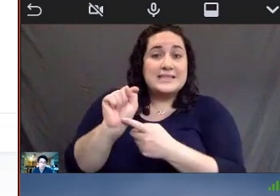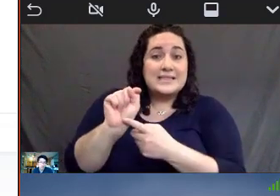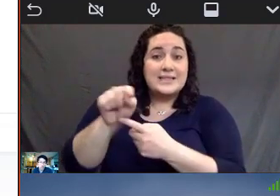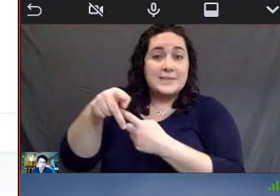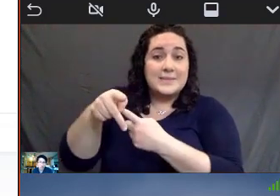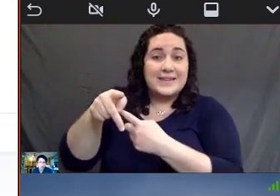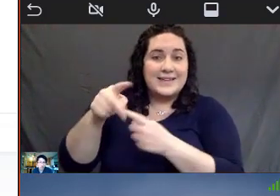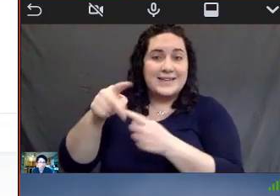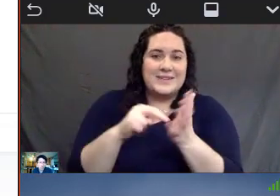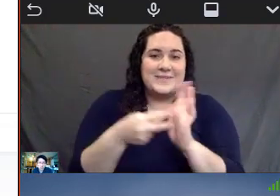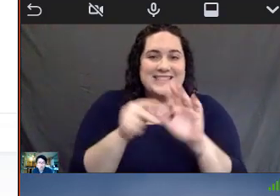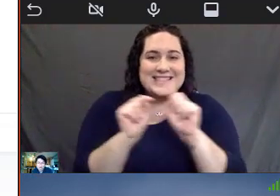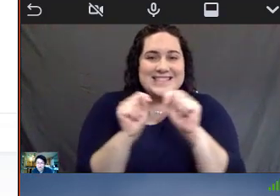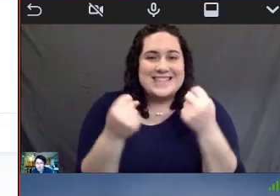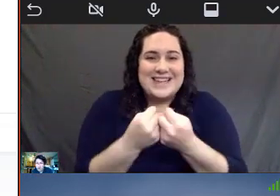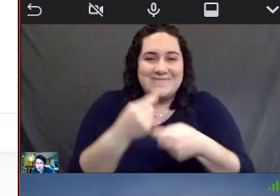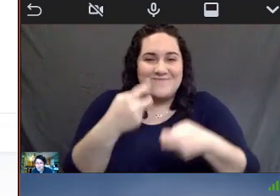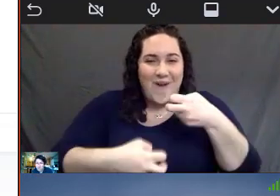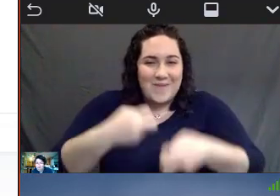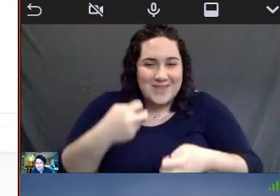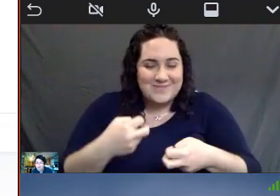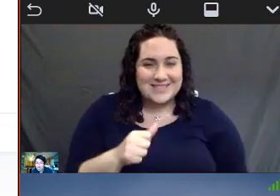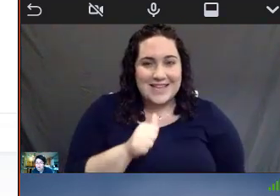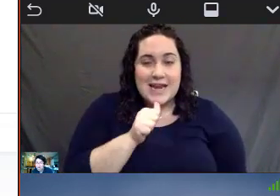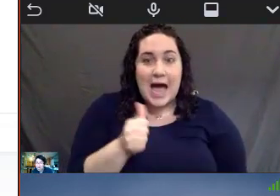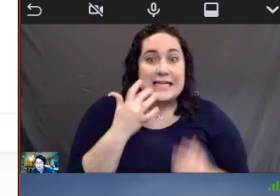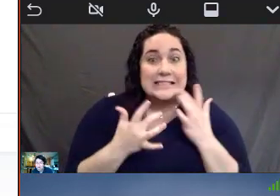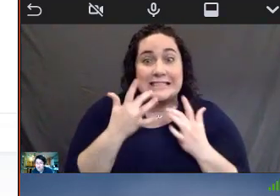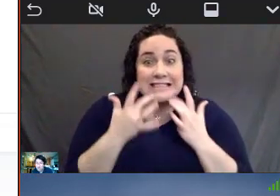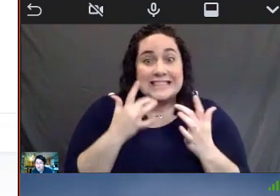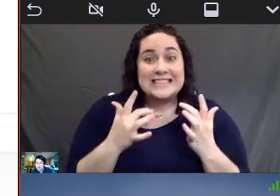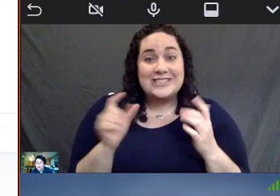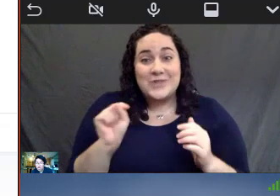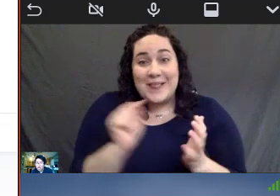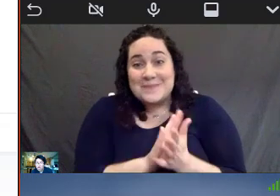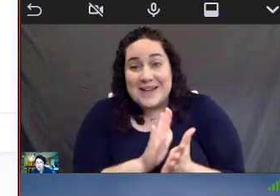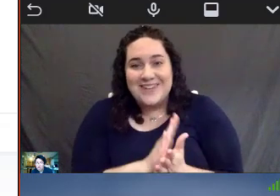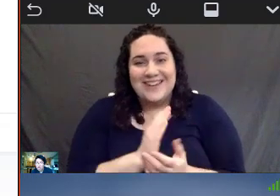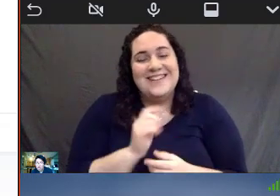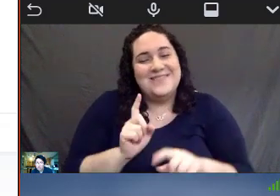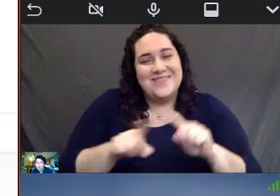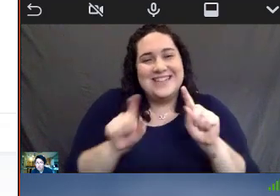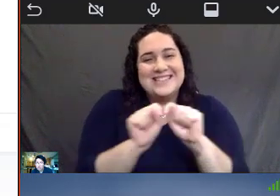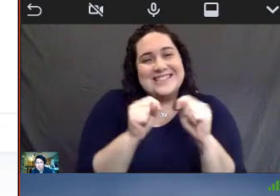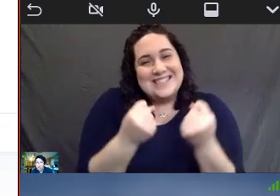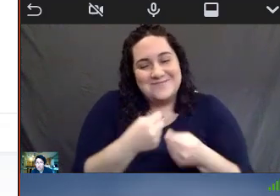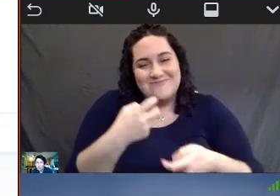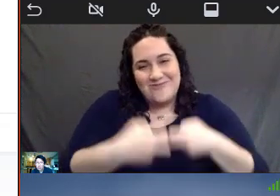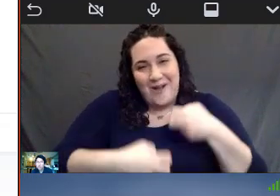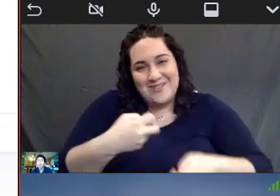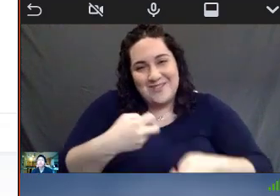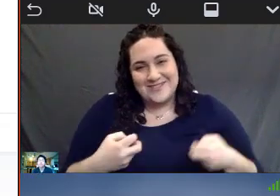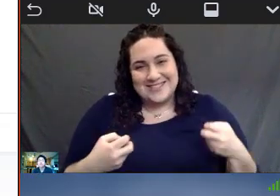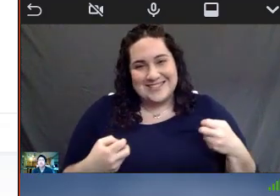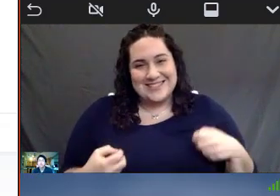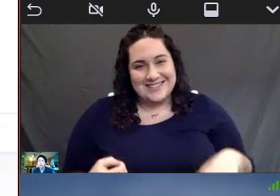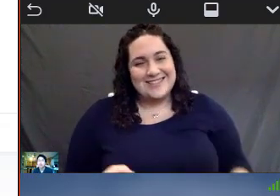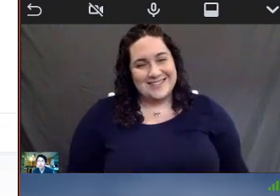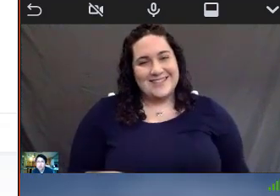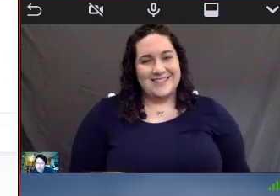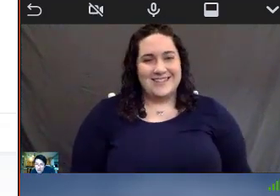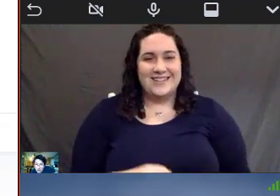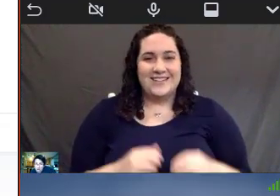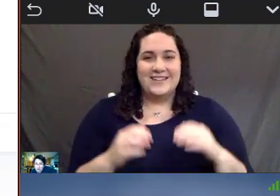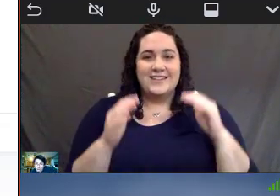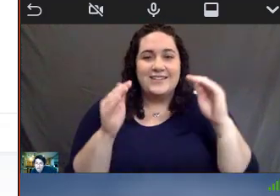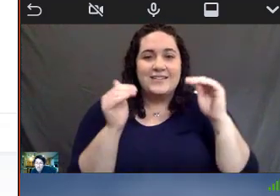or also the thing that you can't get in grocery stores anymore. It's also 3.2 internal class problems, right? So this is the hand solution.